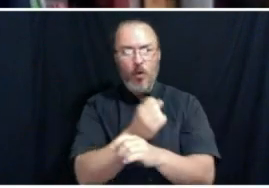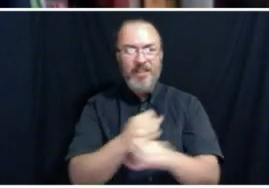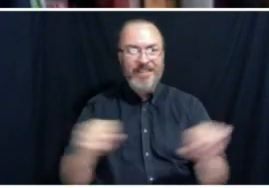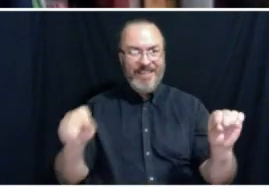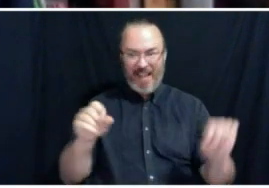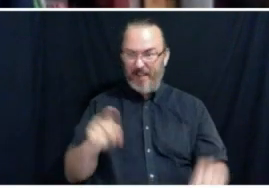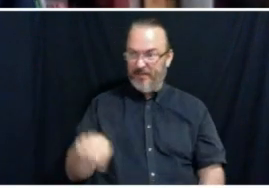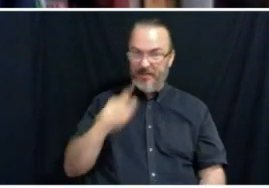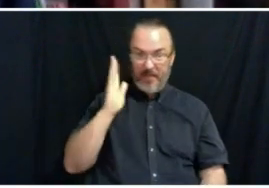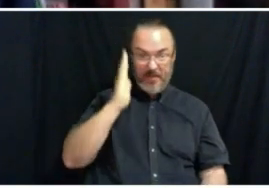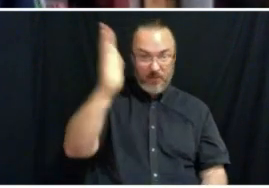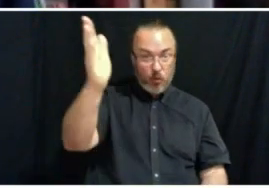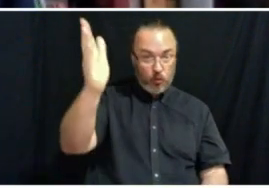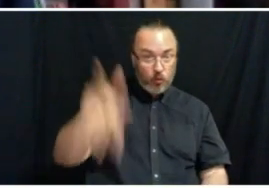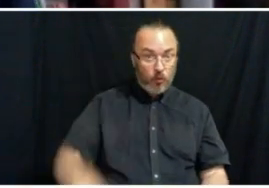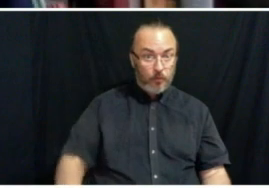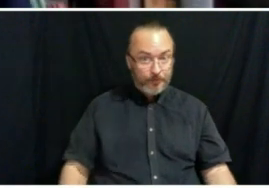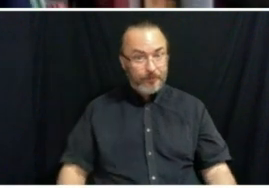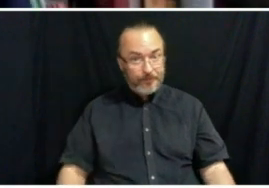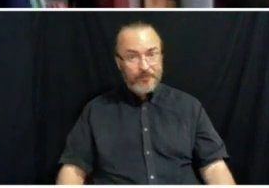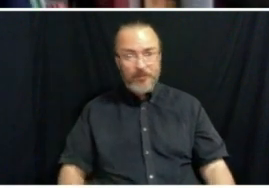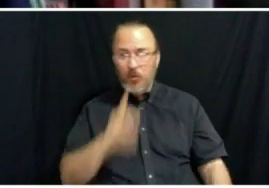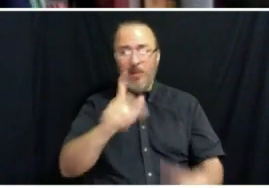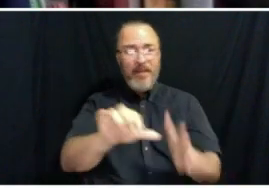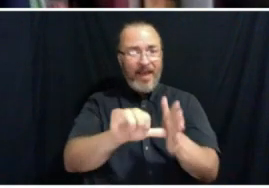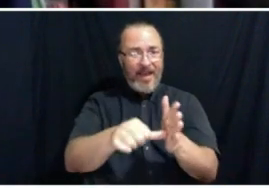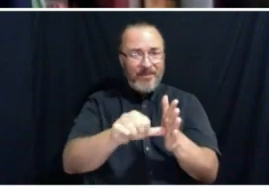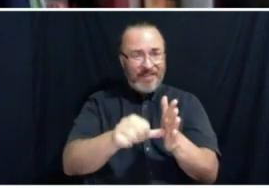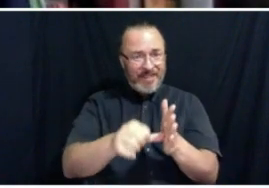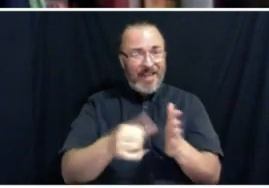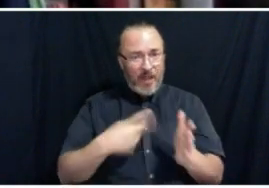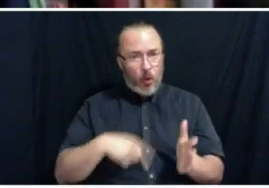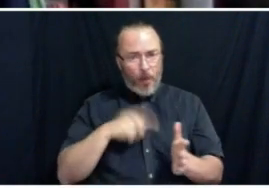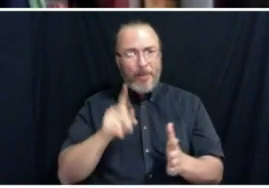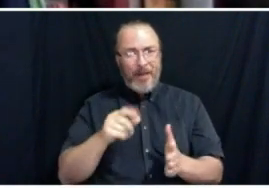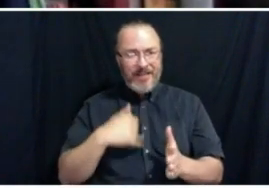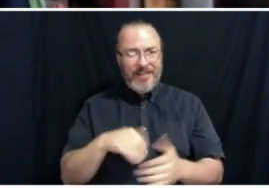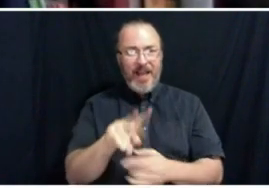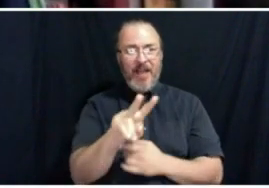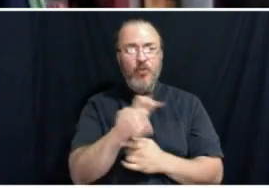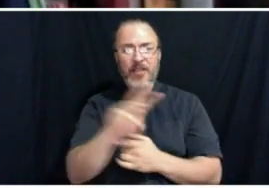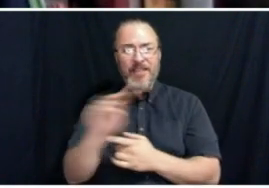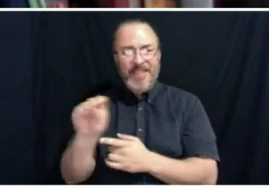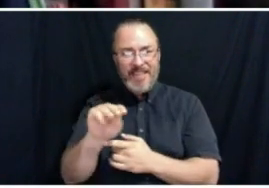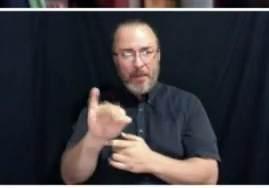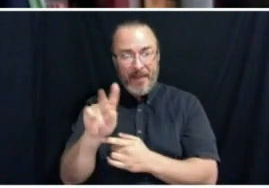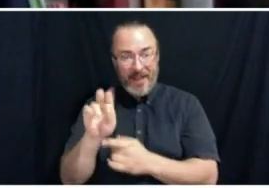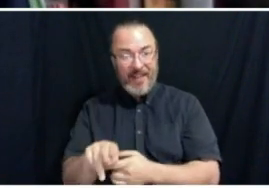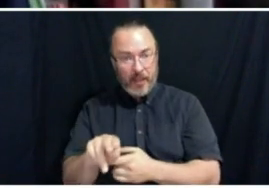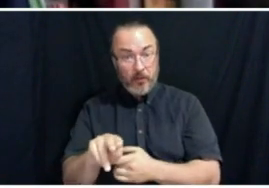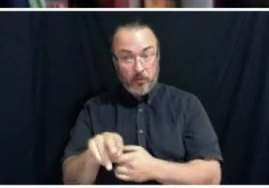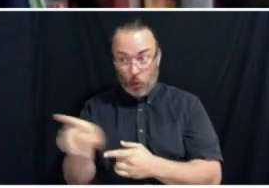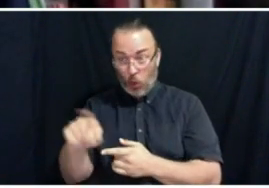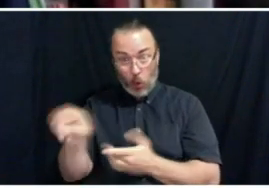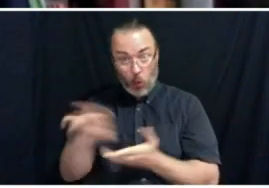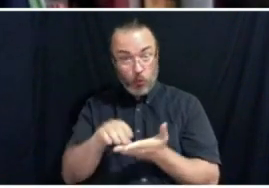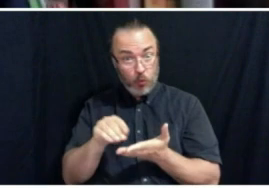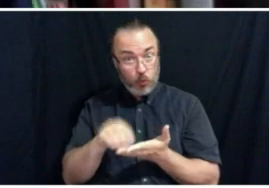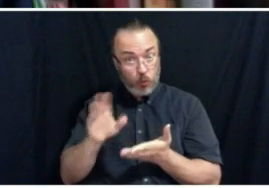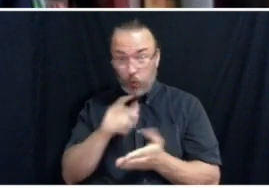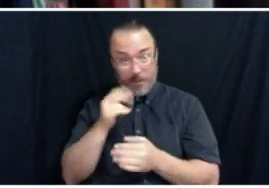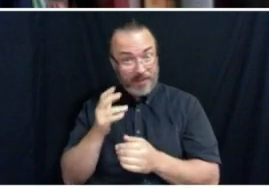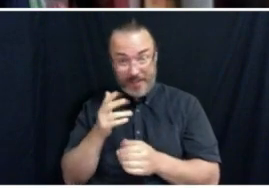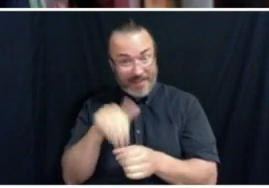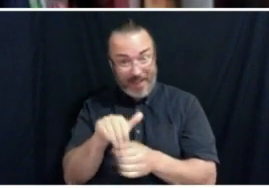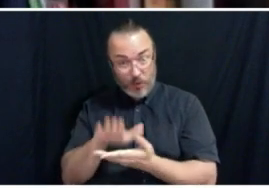around it that emphasizes that we must get 260 million out of school children back to school